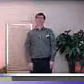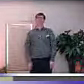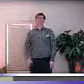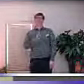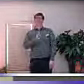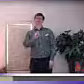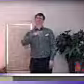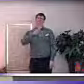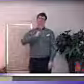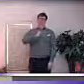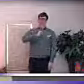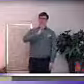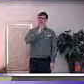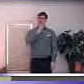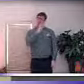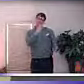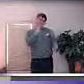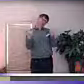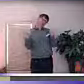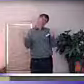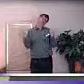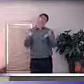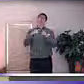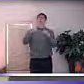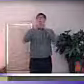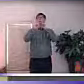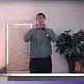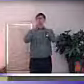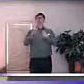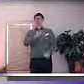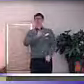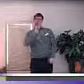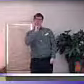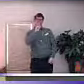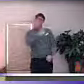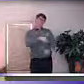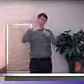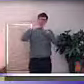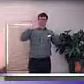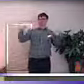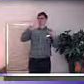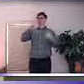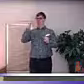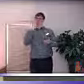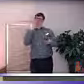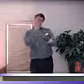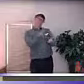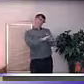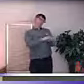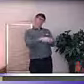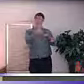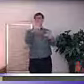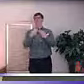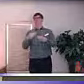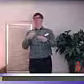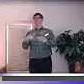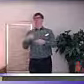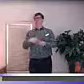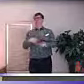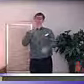It's me, and I have wanted to say this line for so long now, because I know there's a bit of ham in me. To